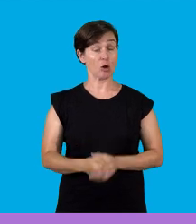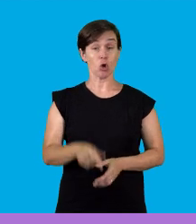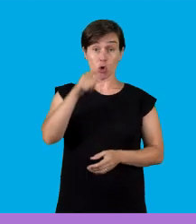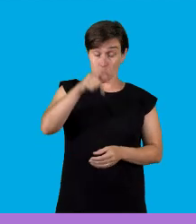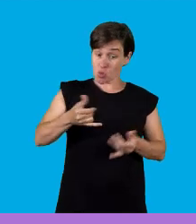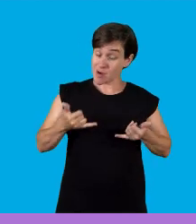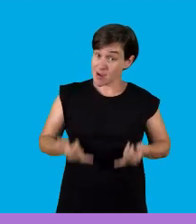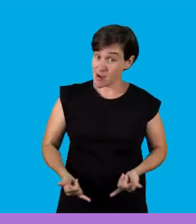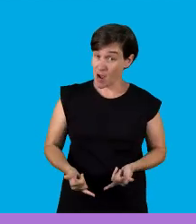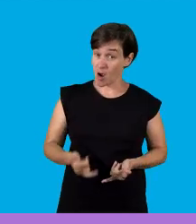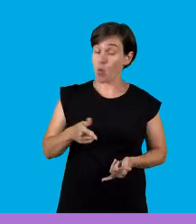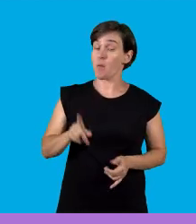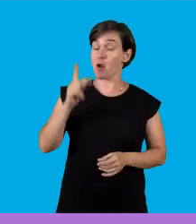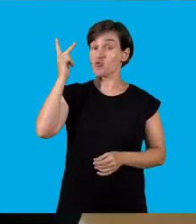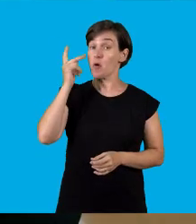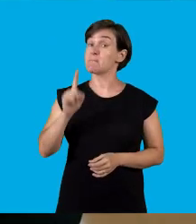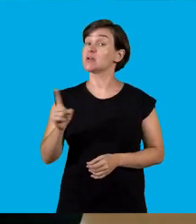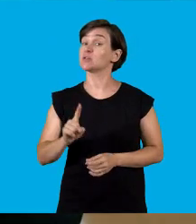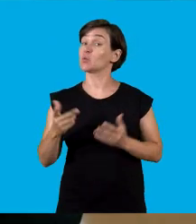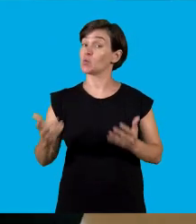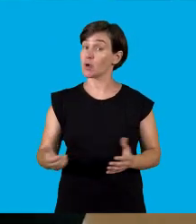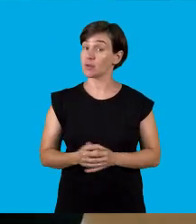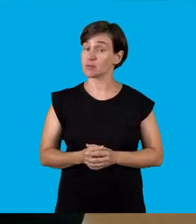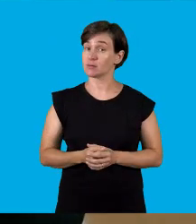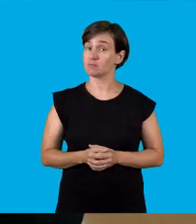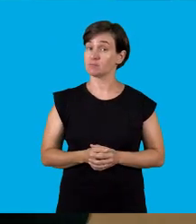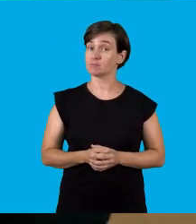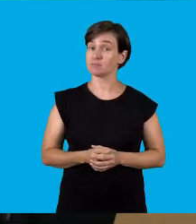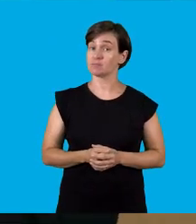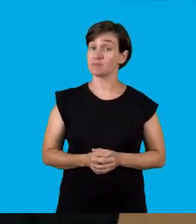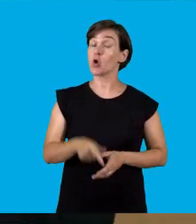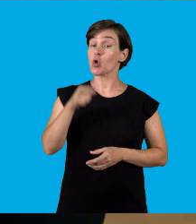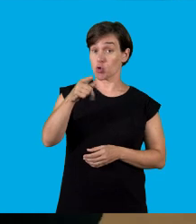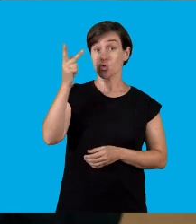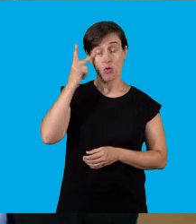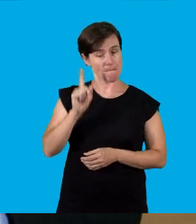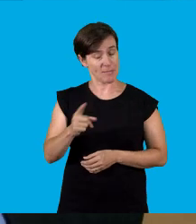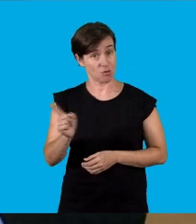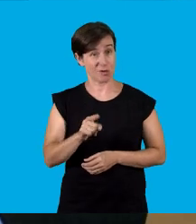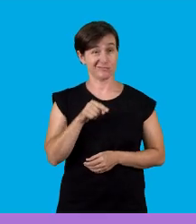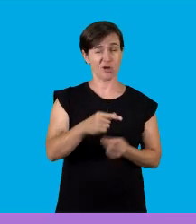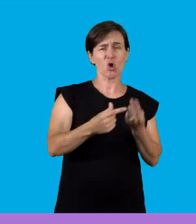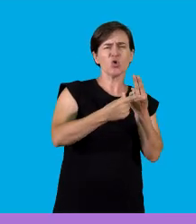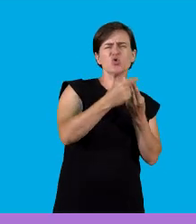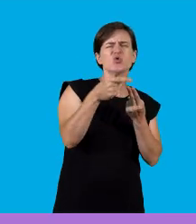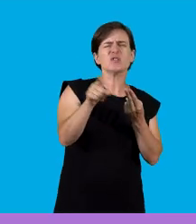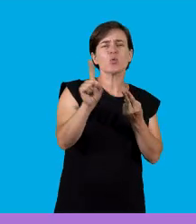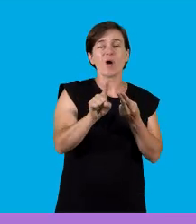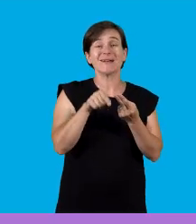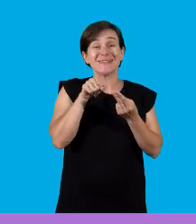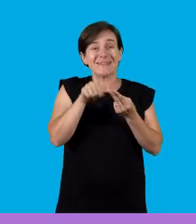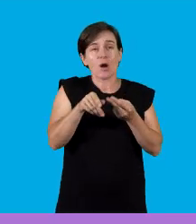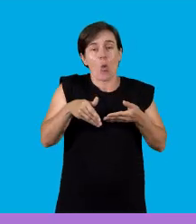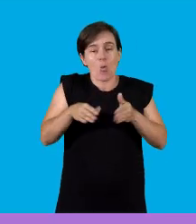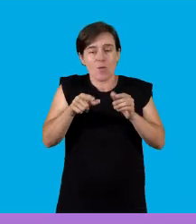the pre-knowledge. So what does that mean? At this moment in time, what is it that you should know? You should know that a unit is a